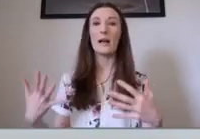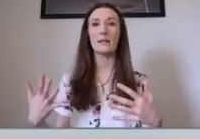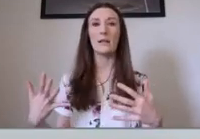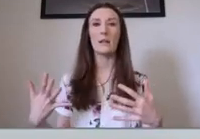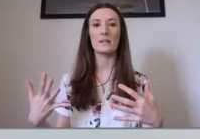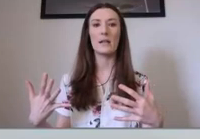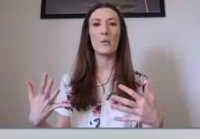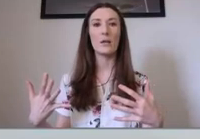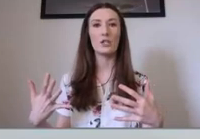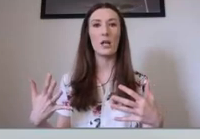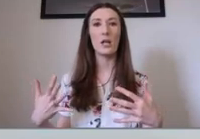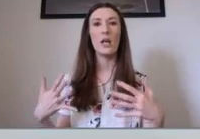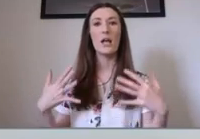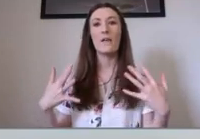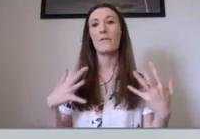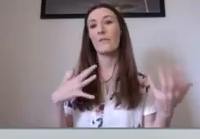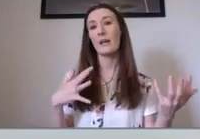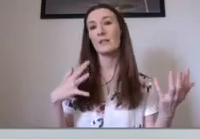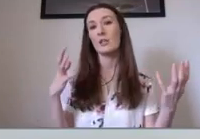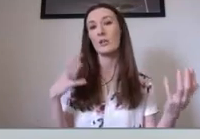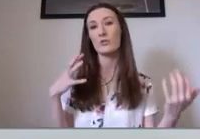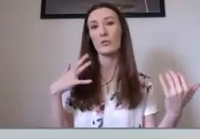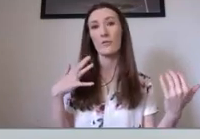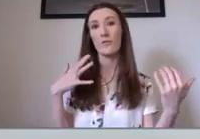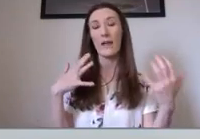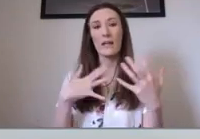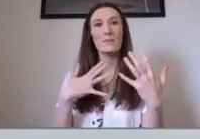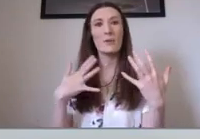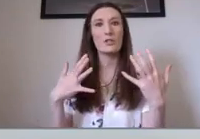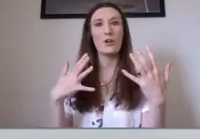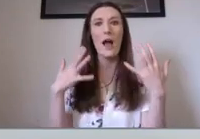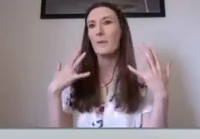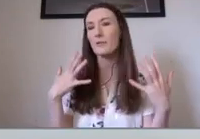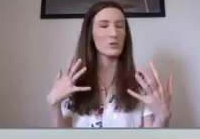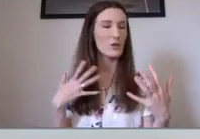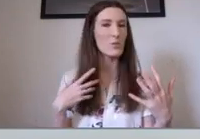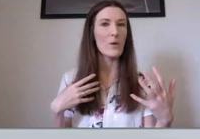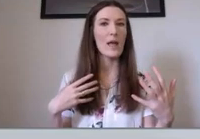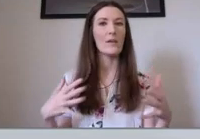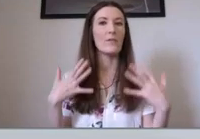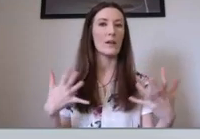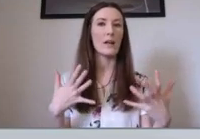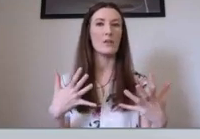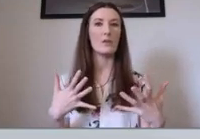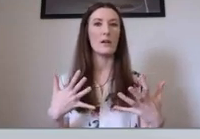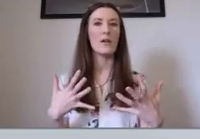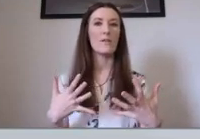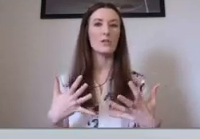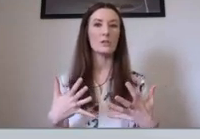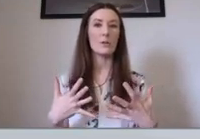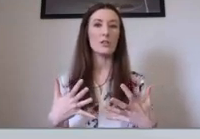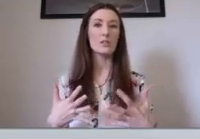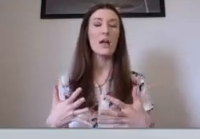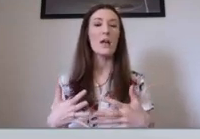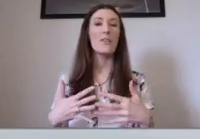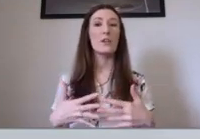when you're asking, let's say, a question, if you forget to use your face, put your eyebrows a certain way, if you forget your